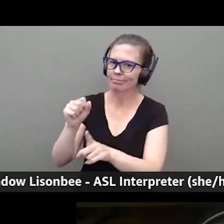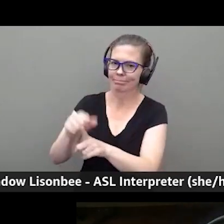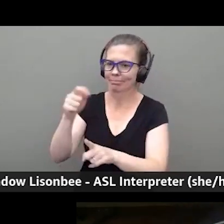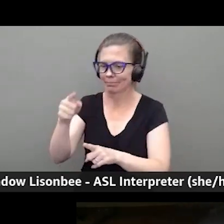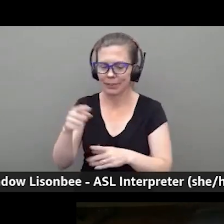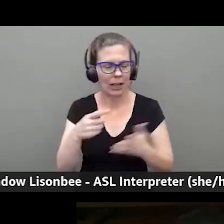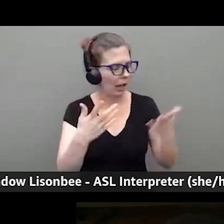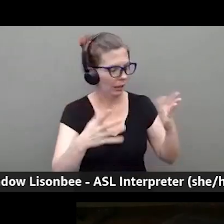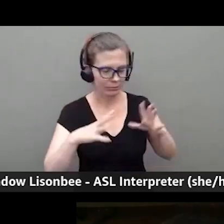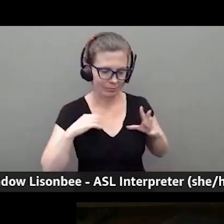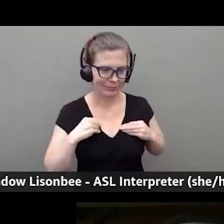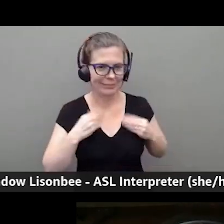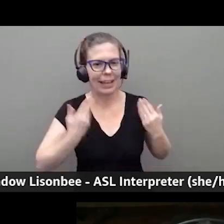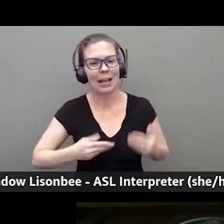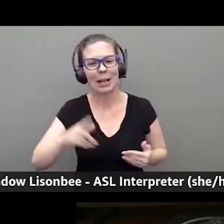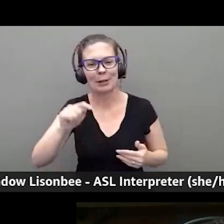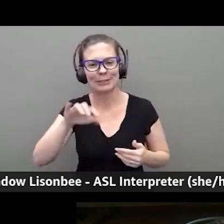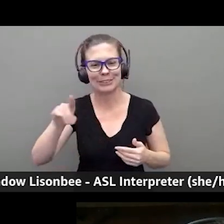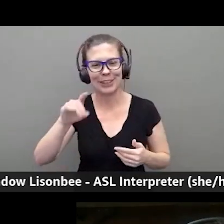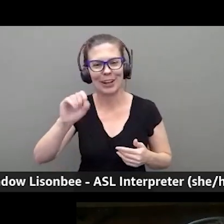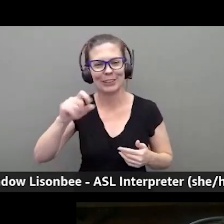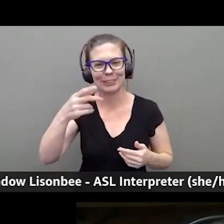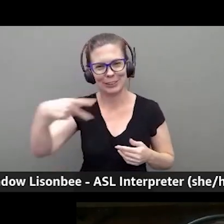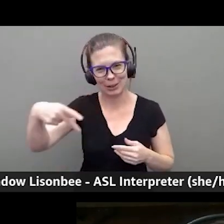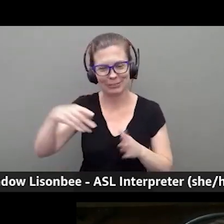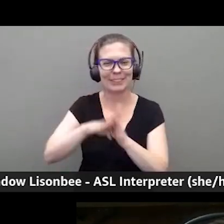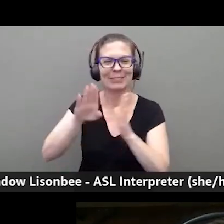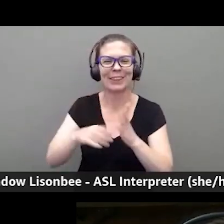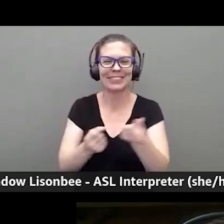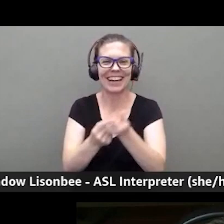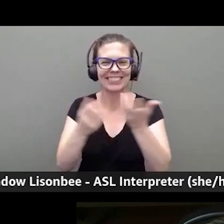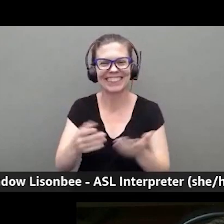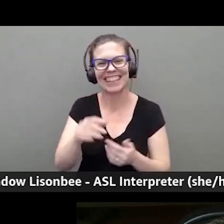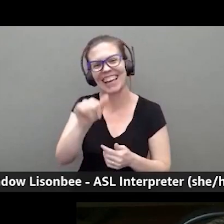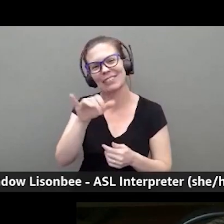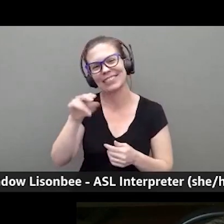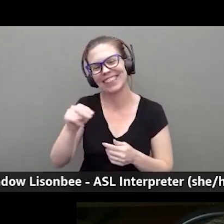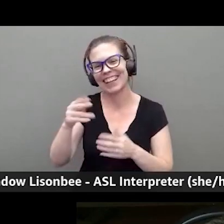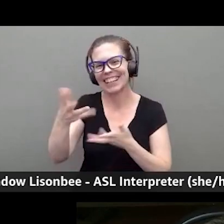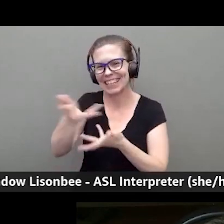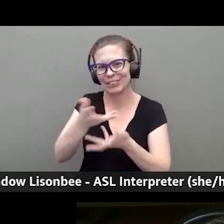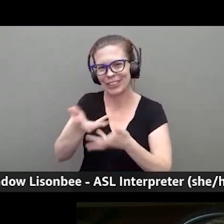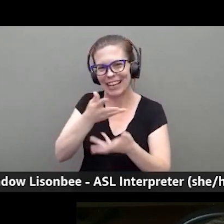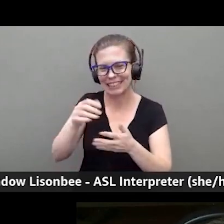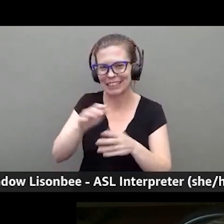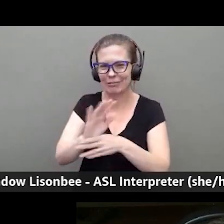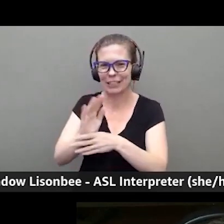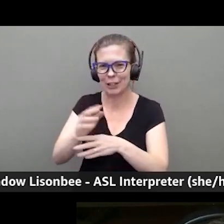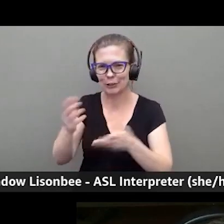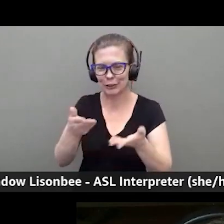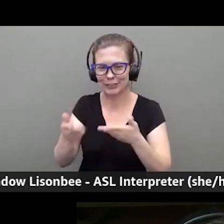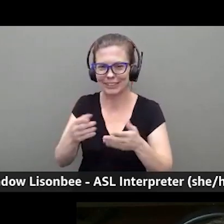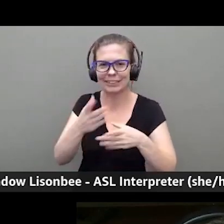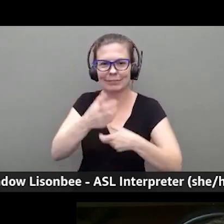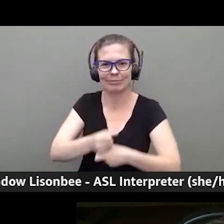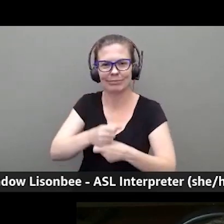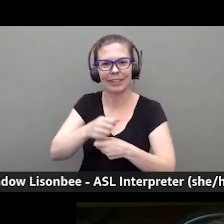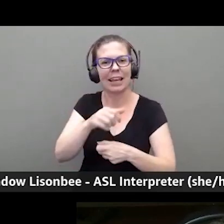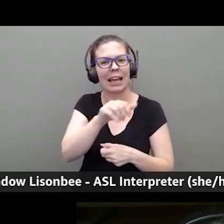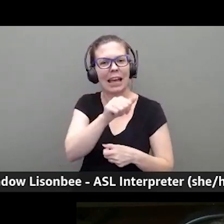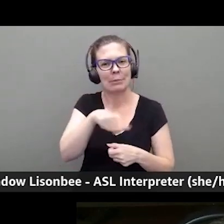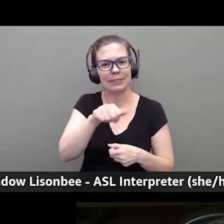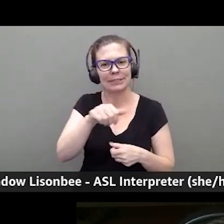That's on me. Todd Sharp, developer advocate, Amazon Interactive Video Service, aka Amazon